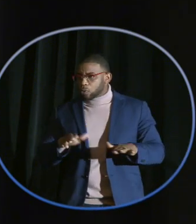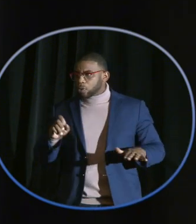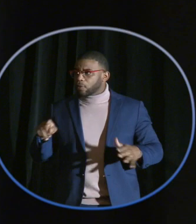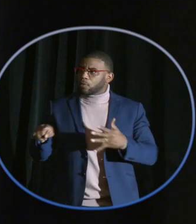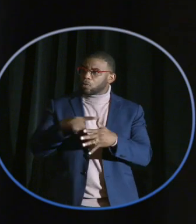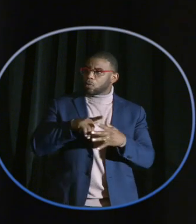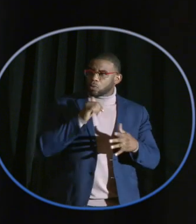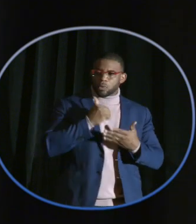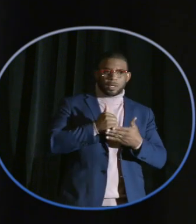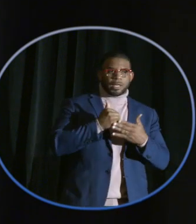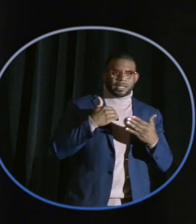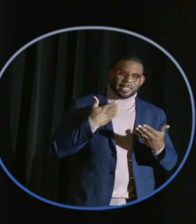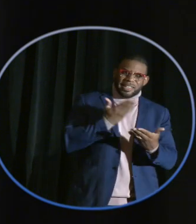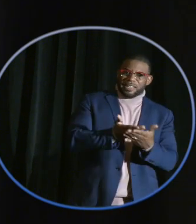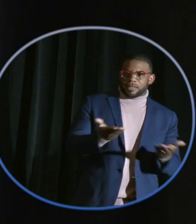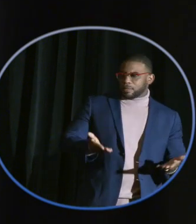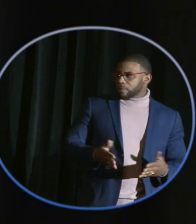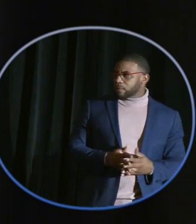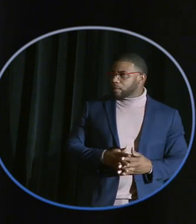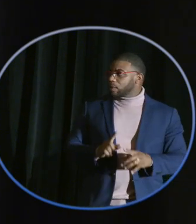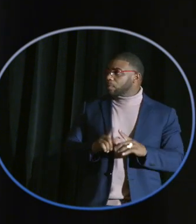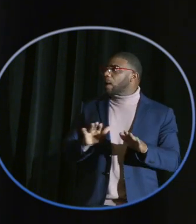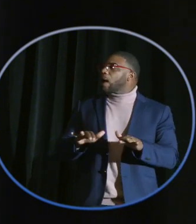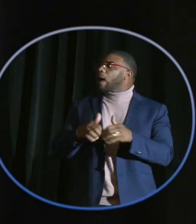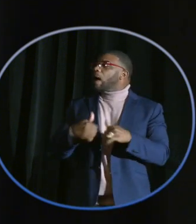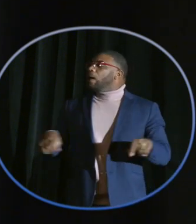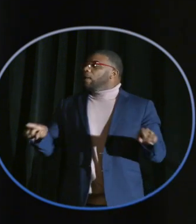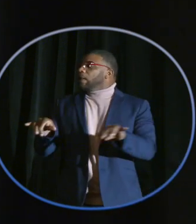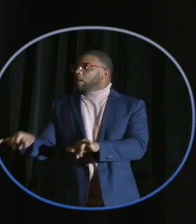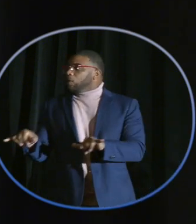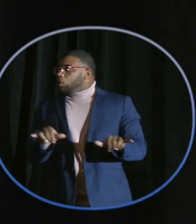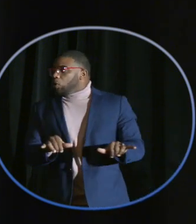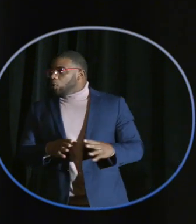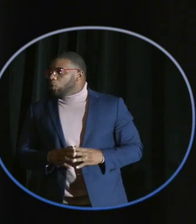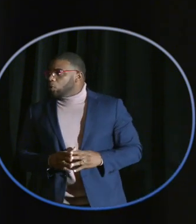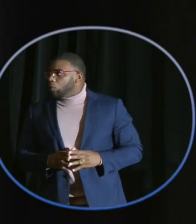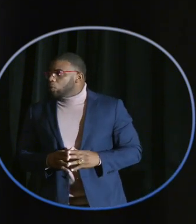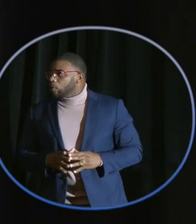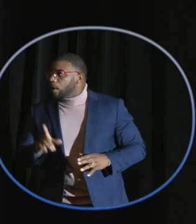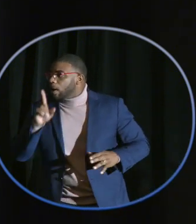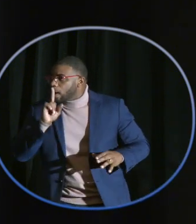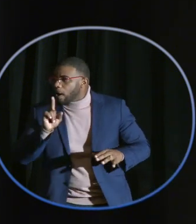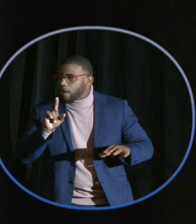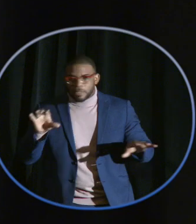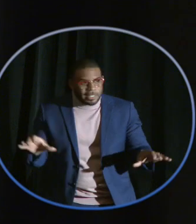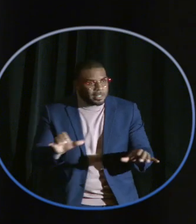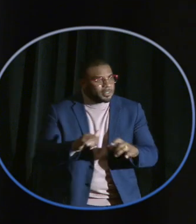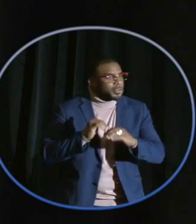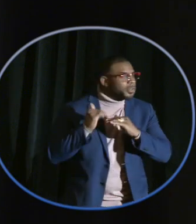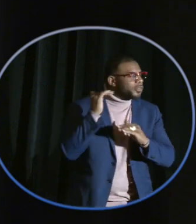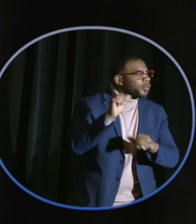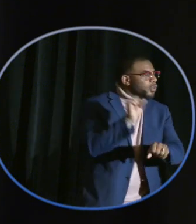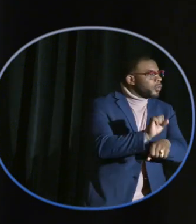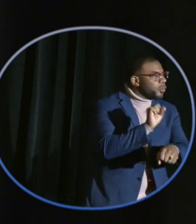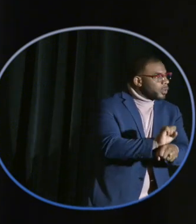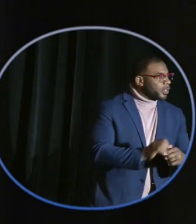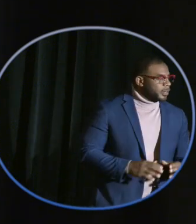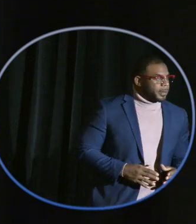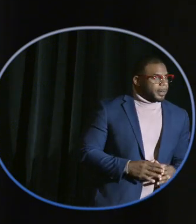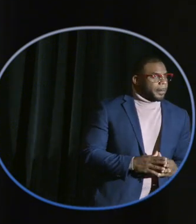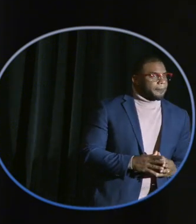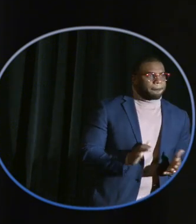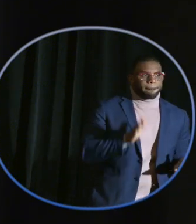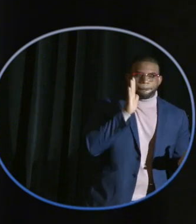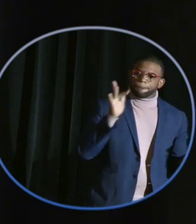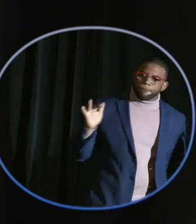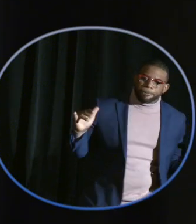of those who helped get us here, but how they too are endeavoring to further the work.